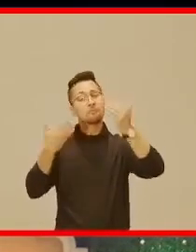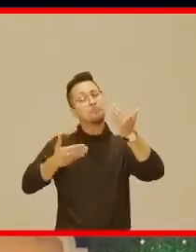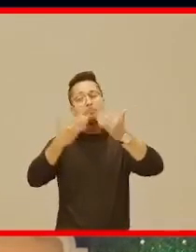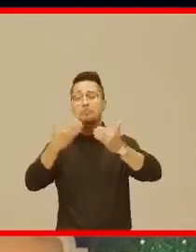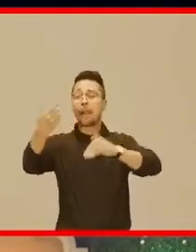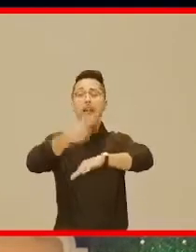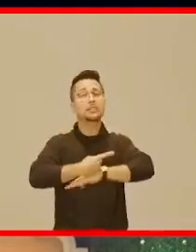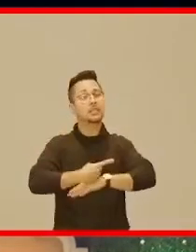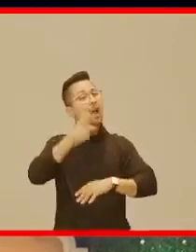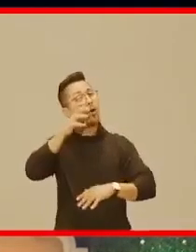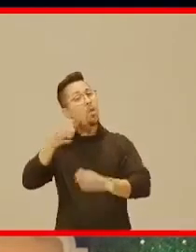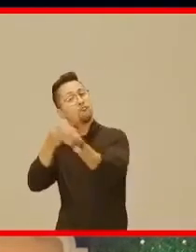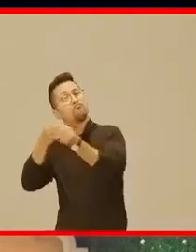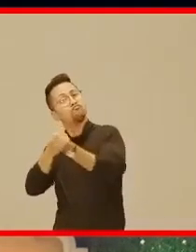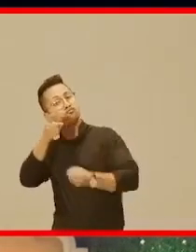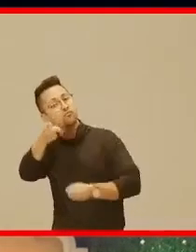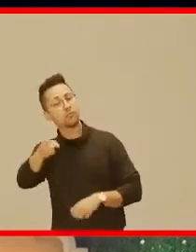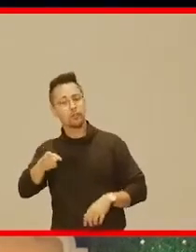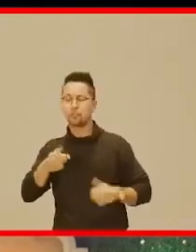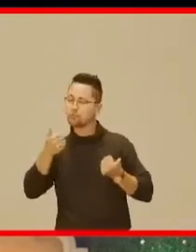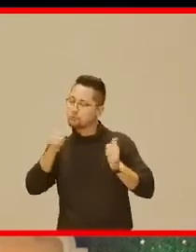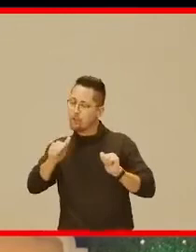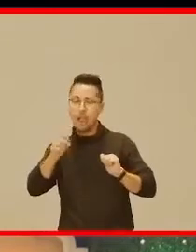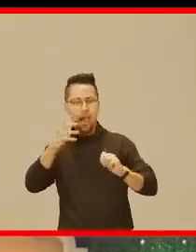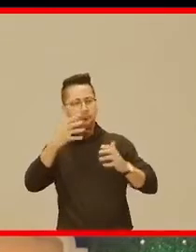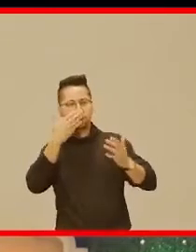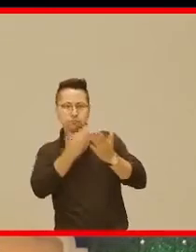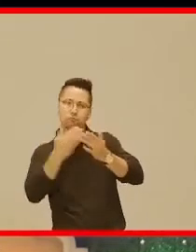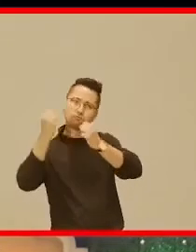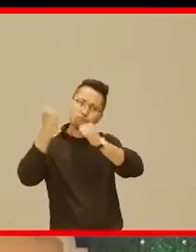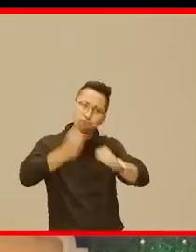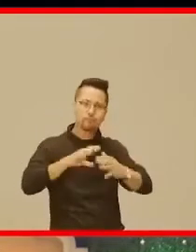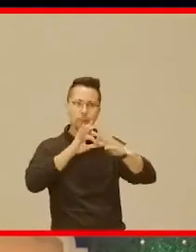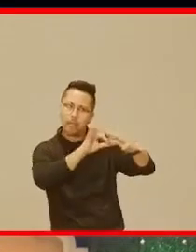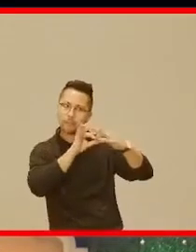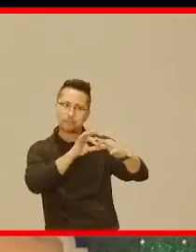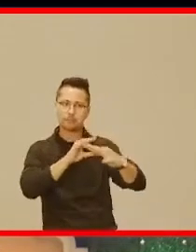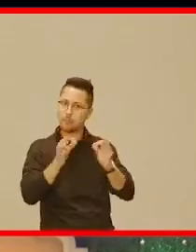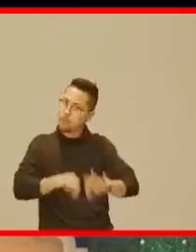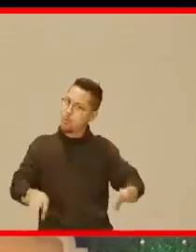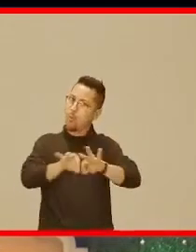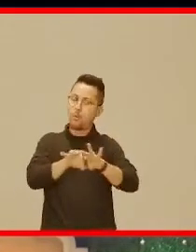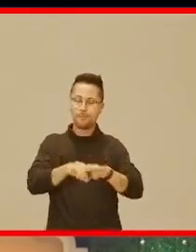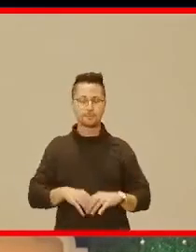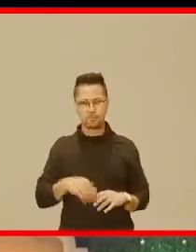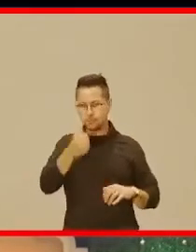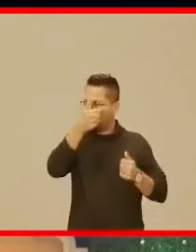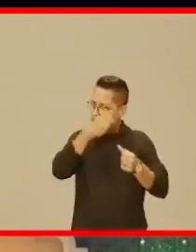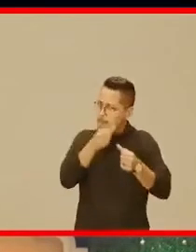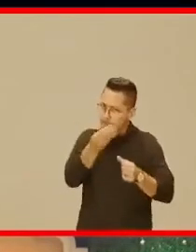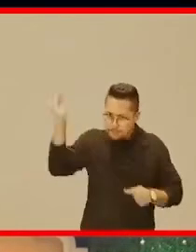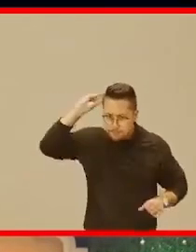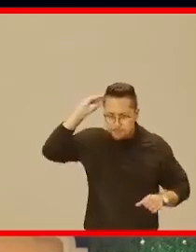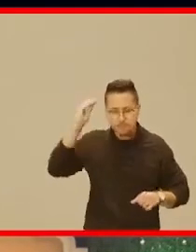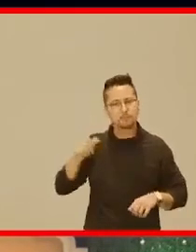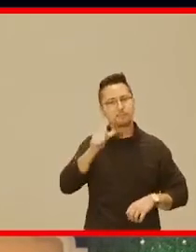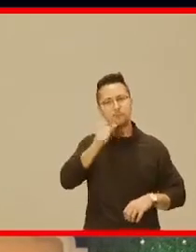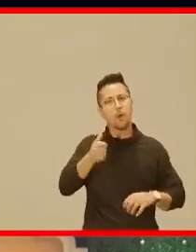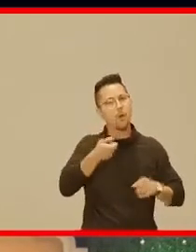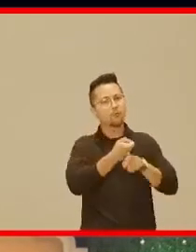opposite positions with just as much integrity as we have. And that's just an important thing to keep in mind, so never burn the bridge.